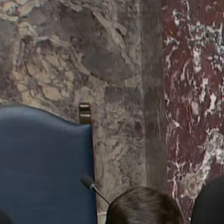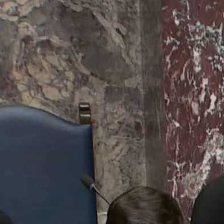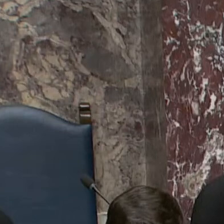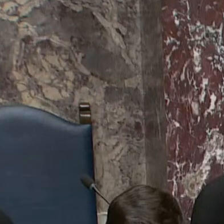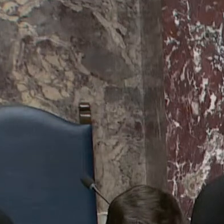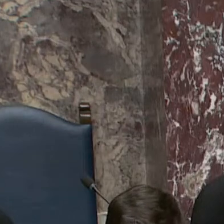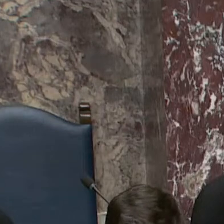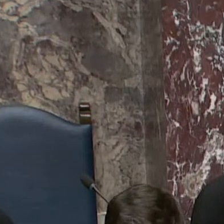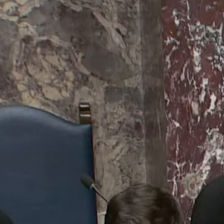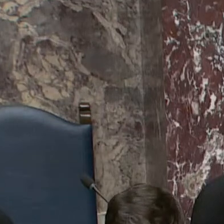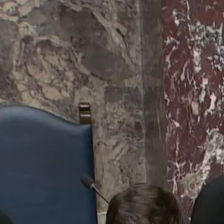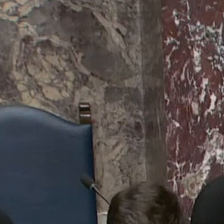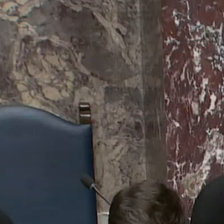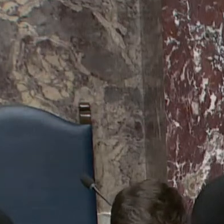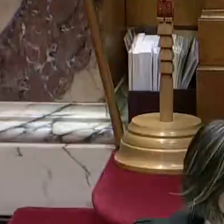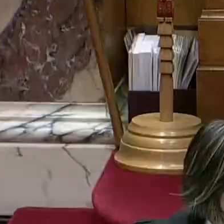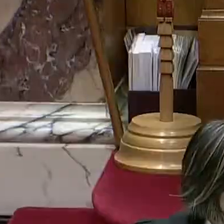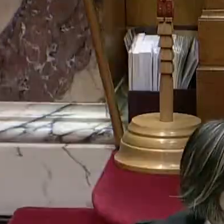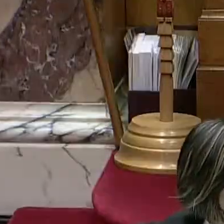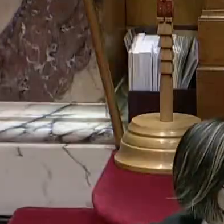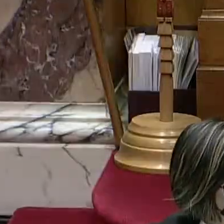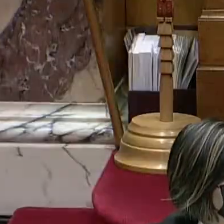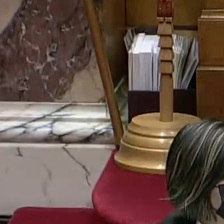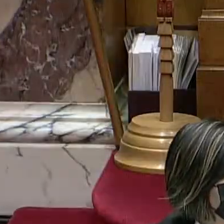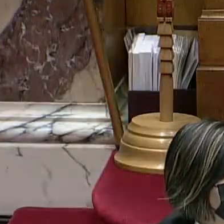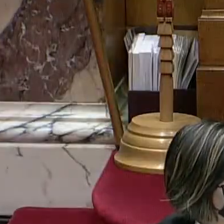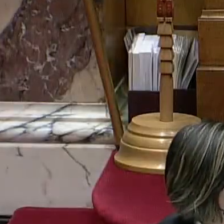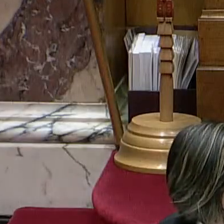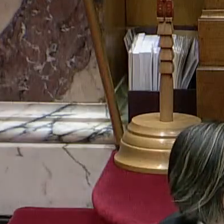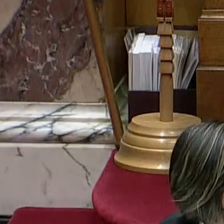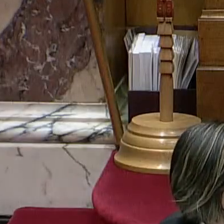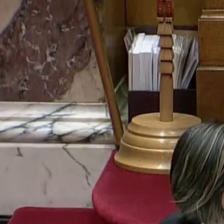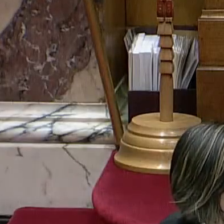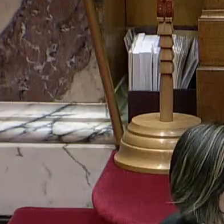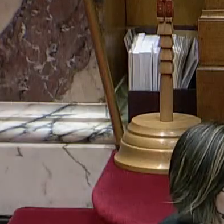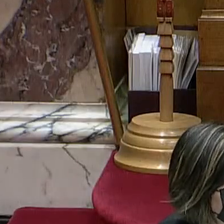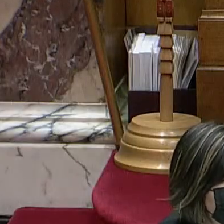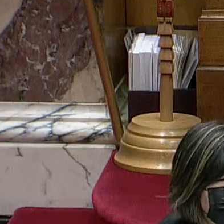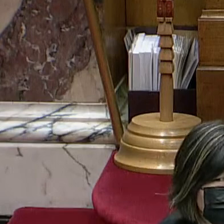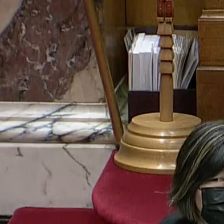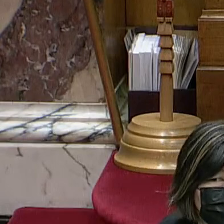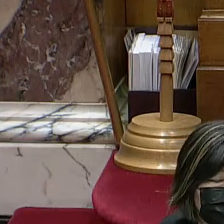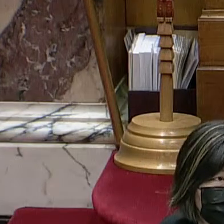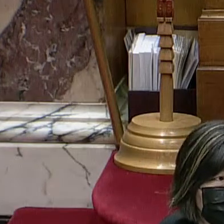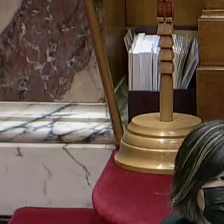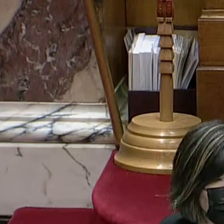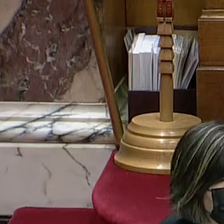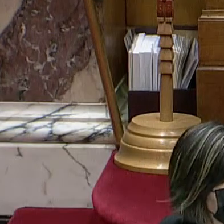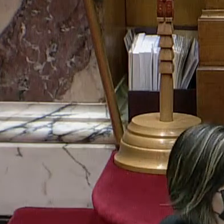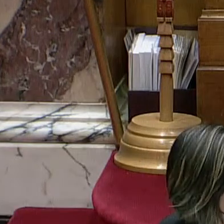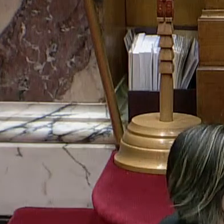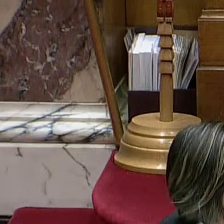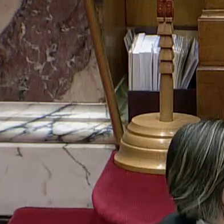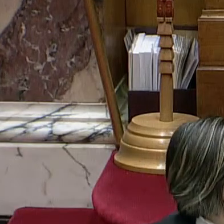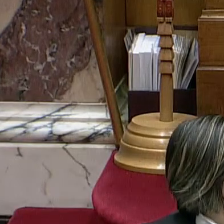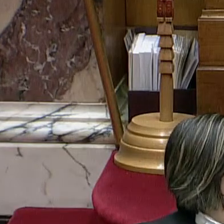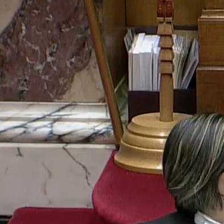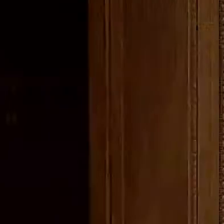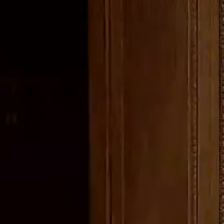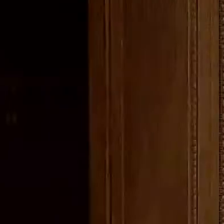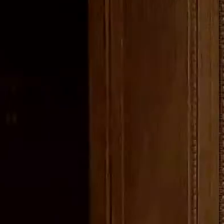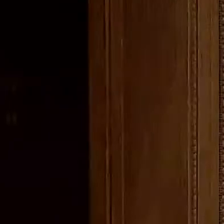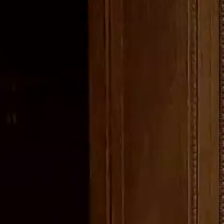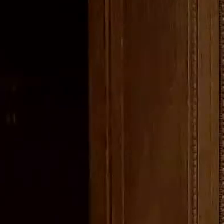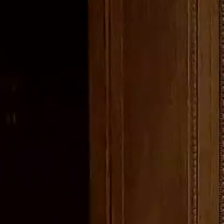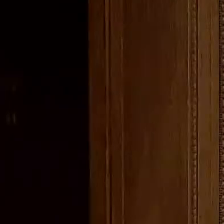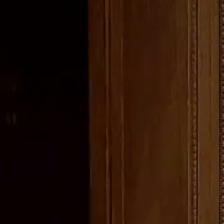you. Thank you. On Clause 1, Member for Abbotsford West. Thanks, Honourable Chair.